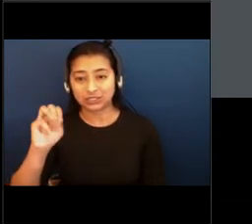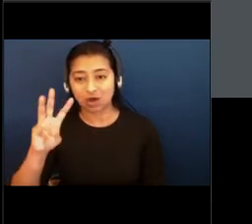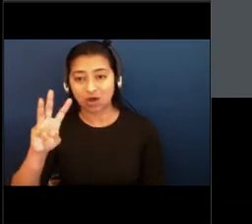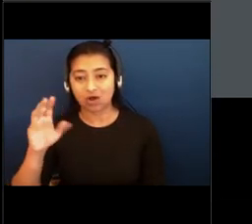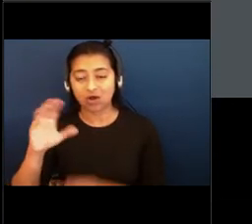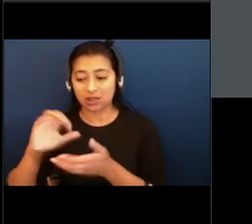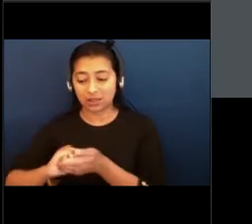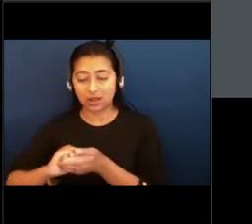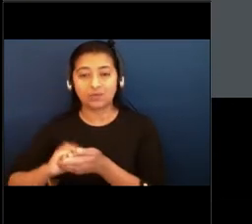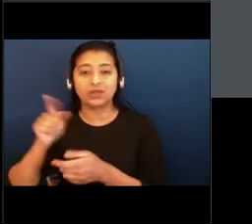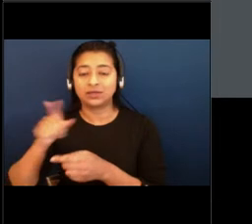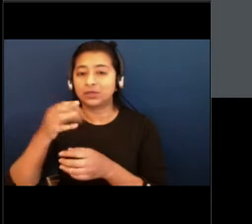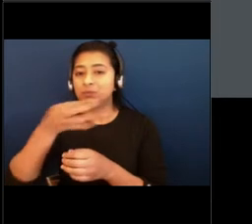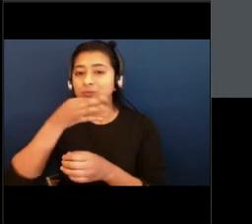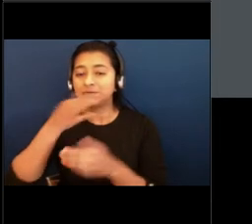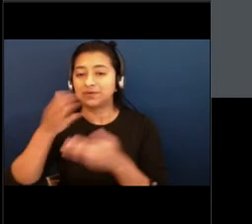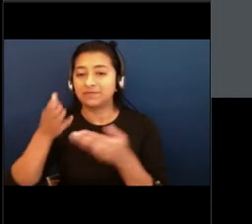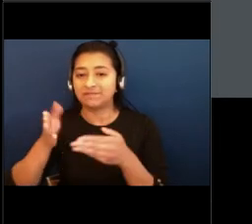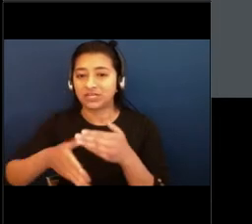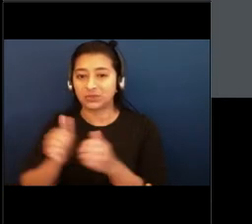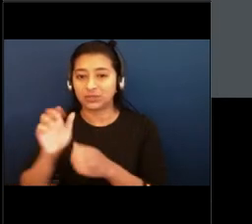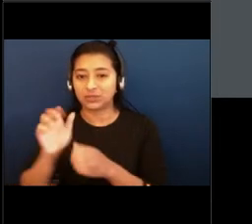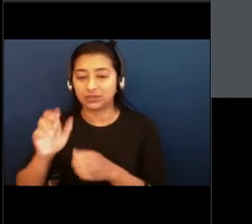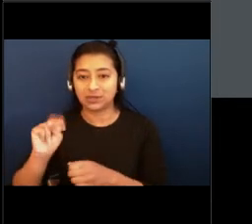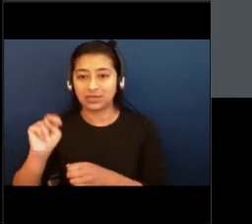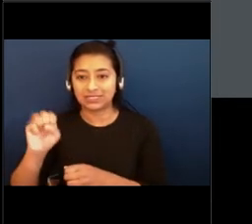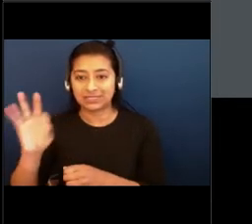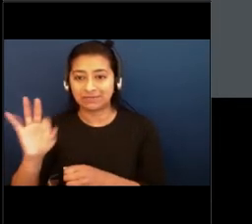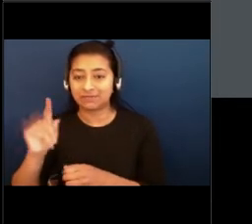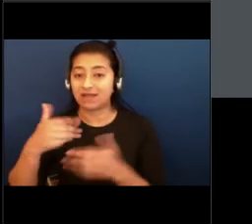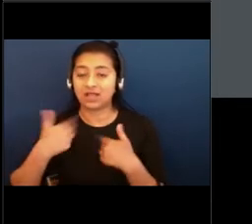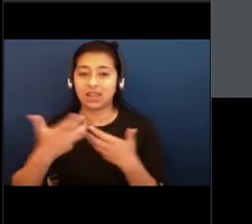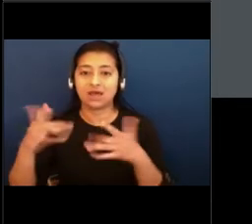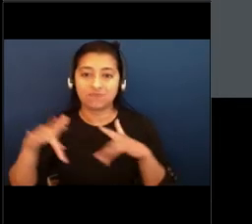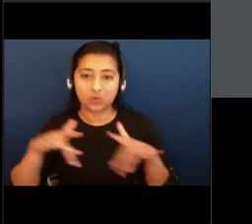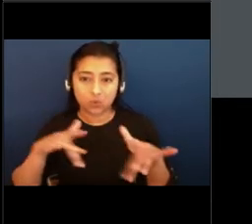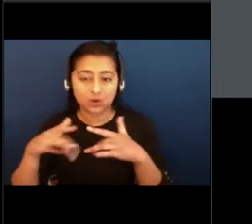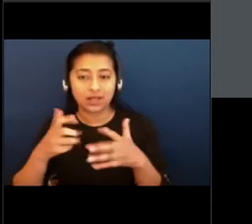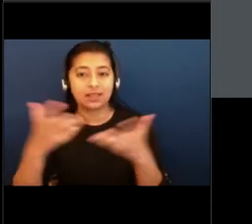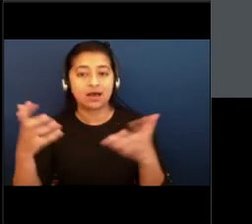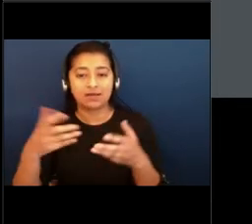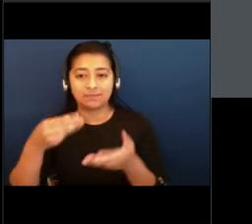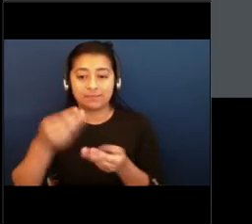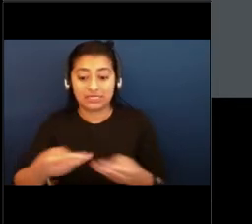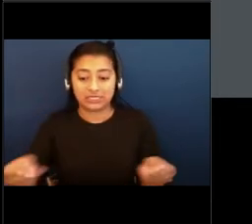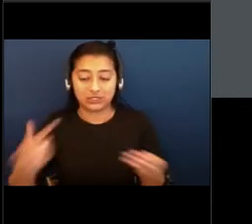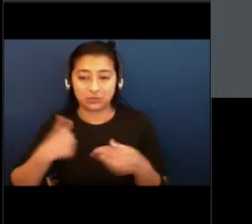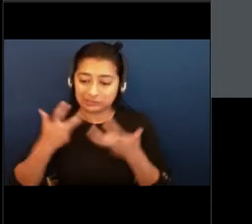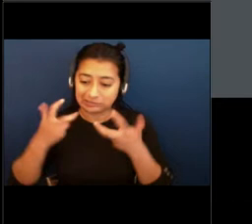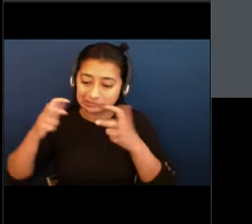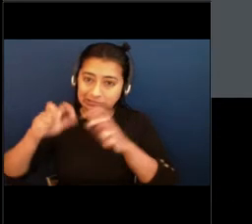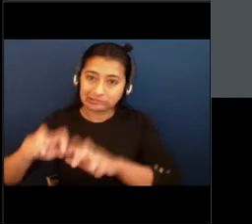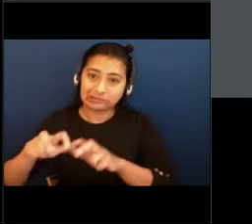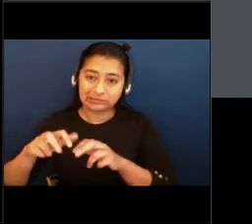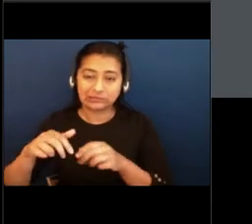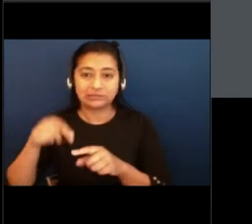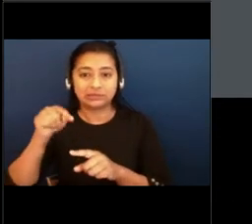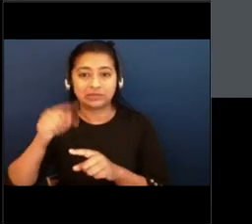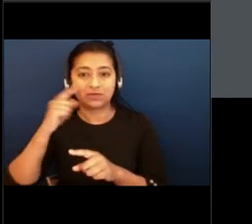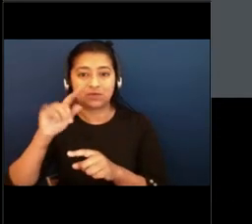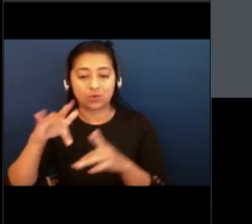And there's a lot of recordings and there's a lot of material and there's a lot of time that we have spent putting into that,